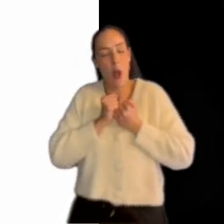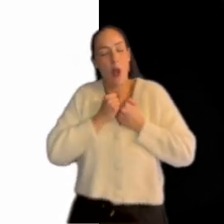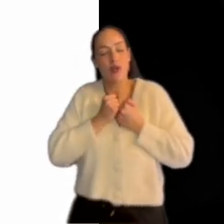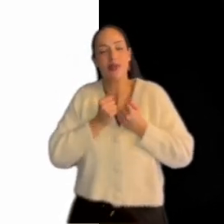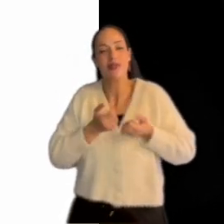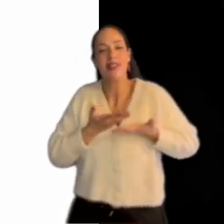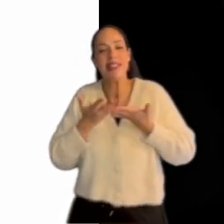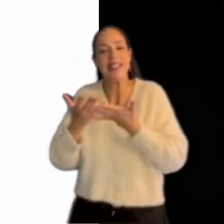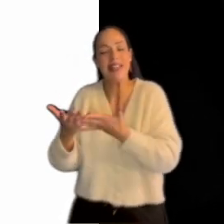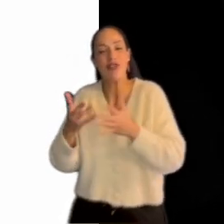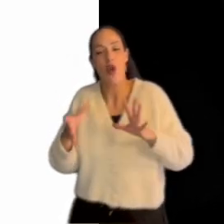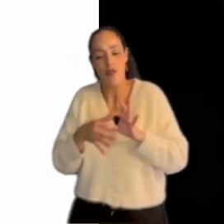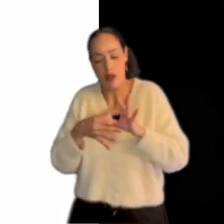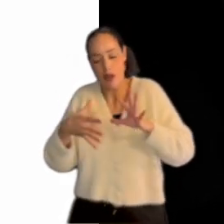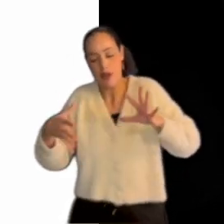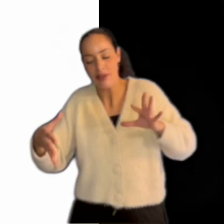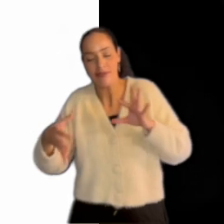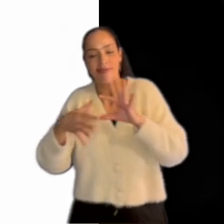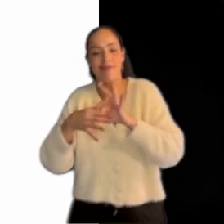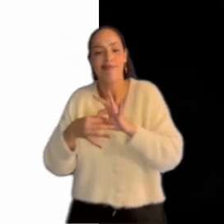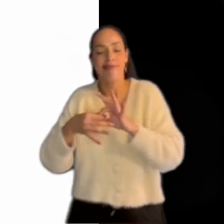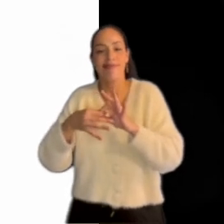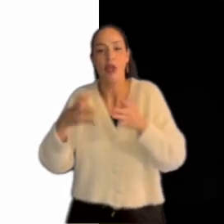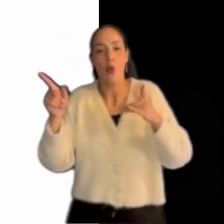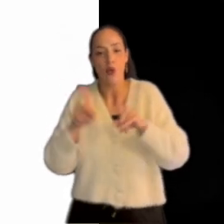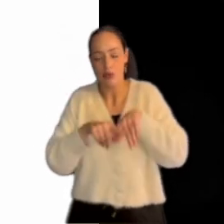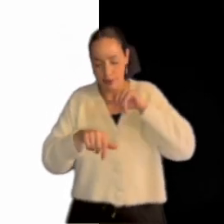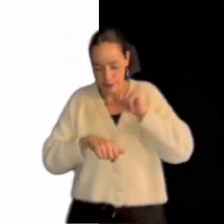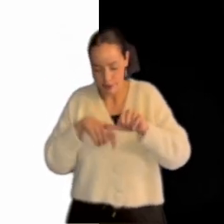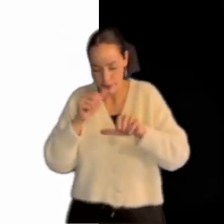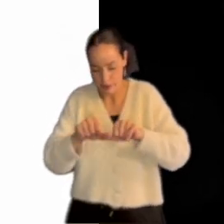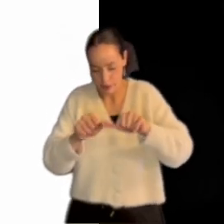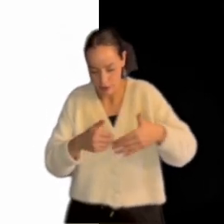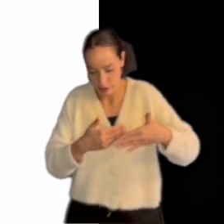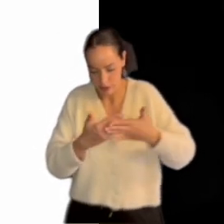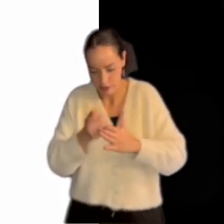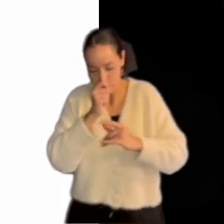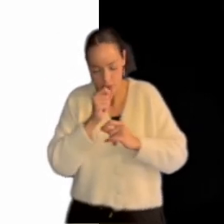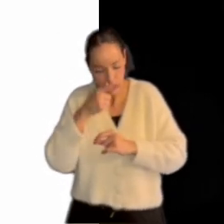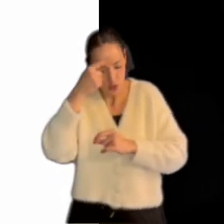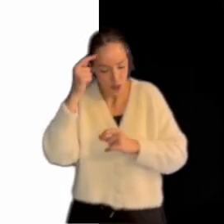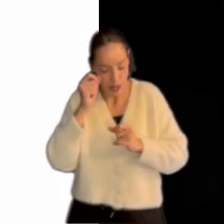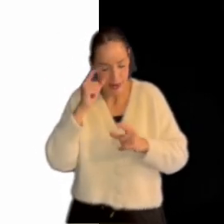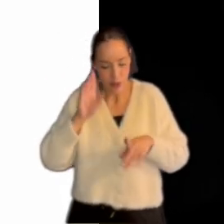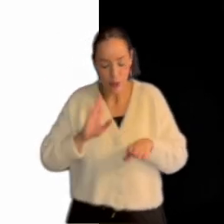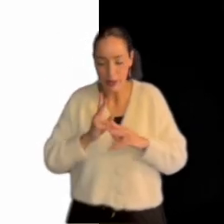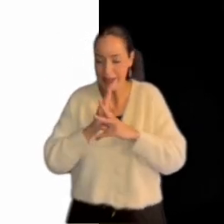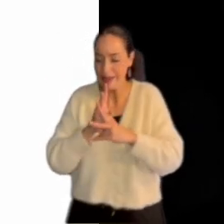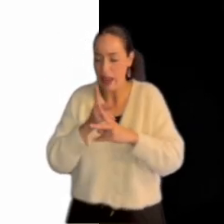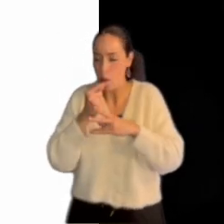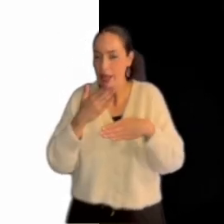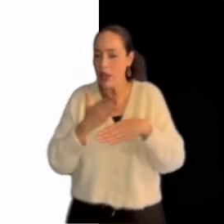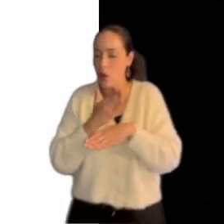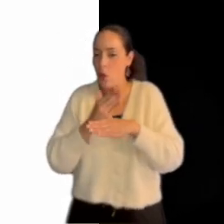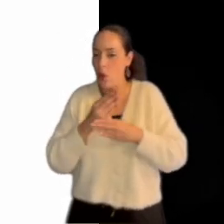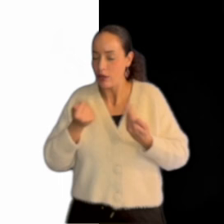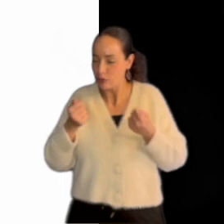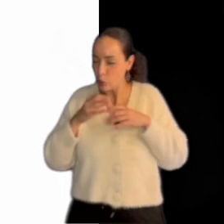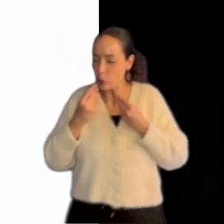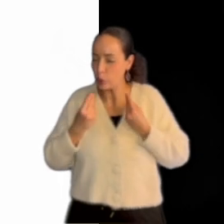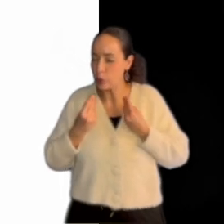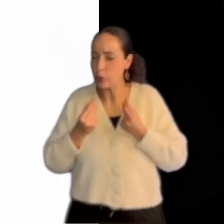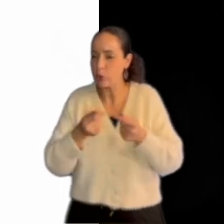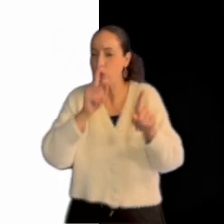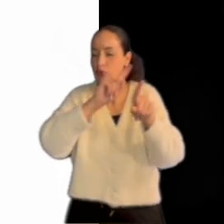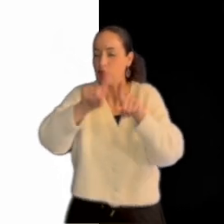confidence across a range of contexts, including in response to crisis. I offer a conclusion to this level, and indeed the whole